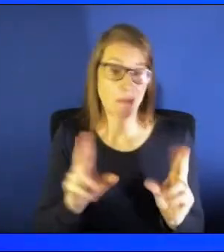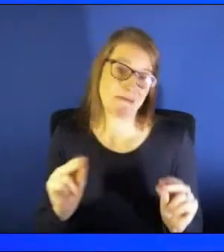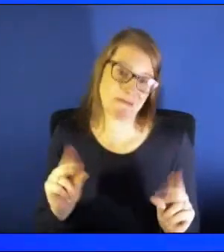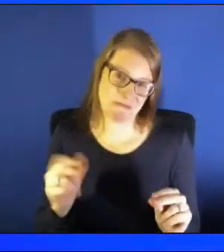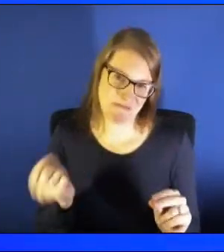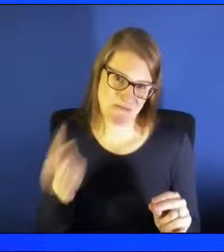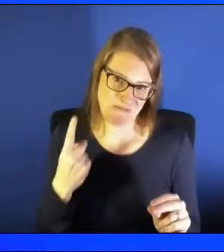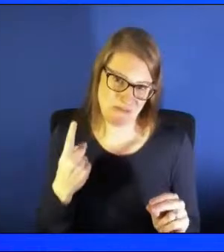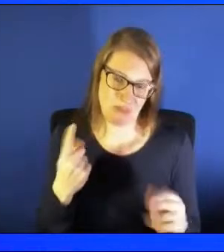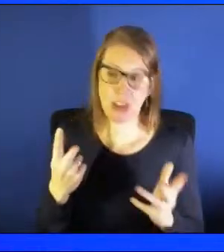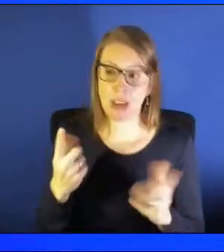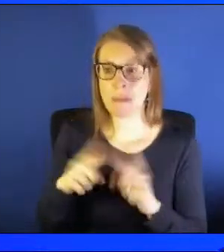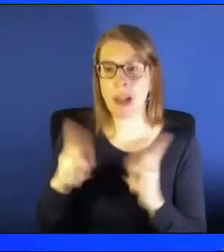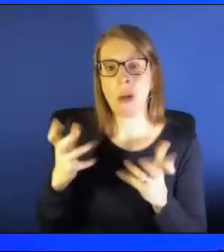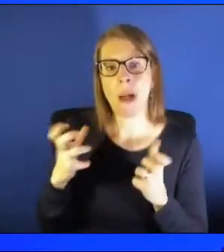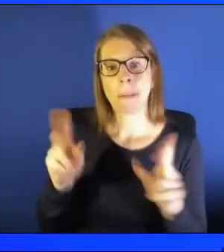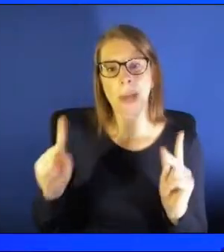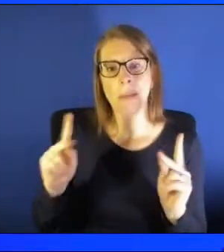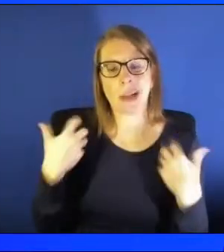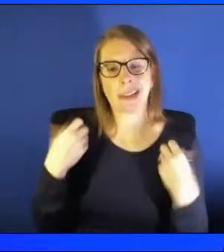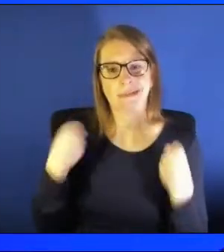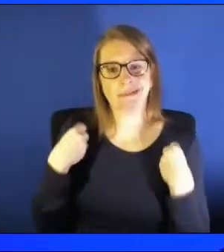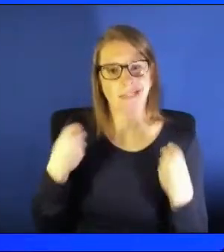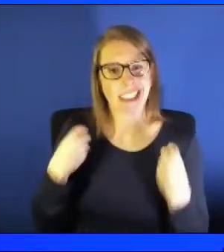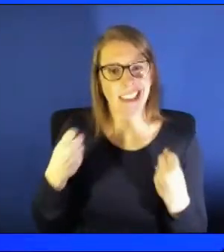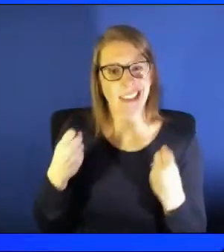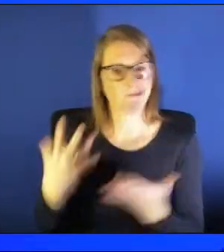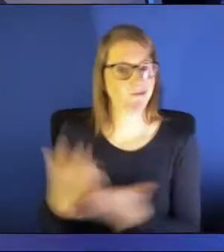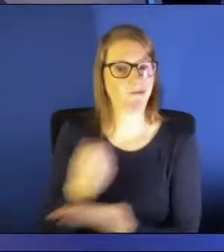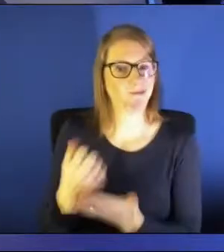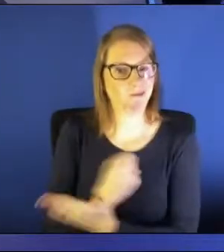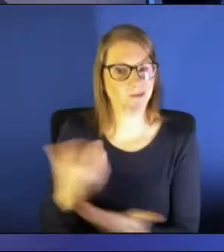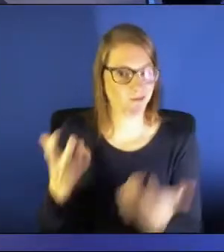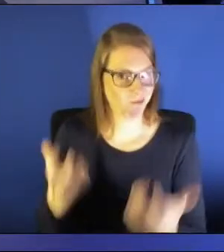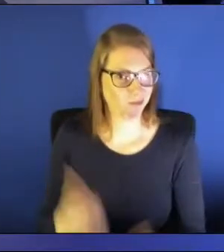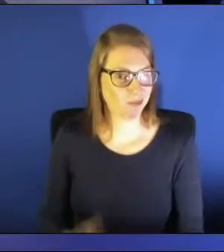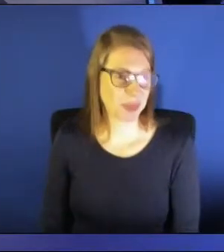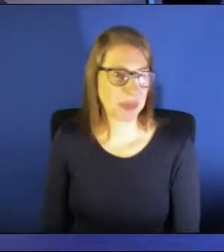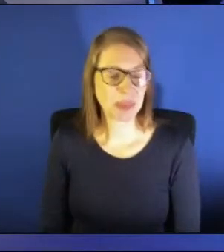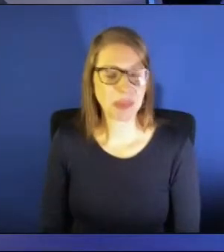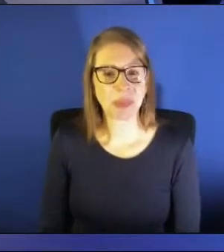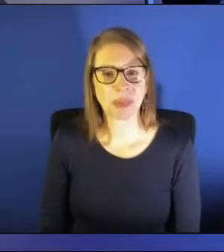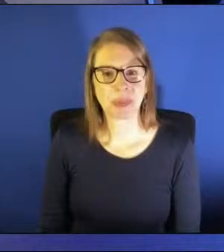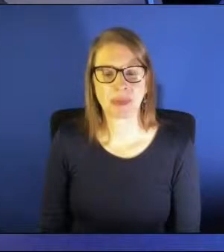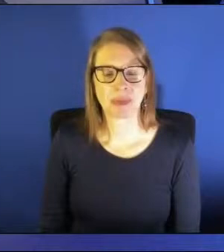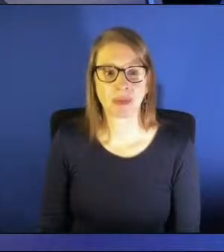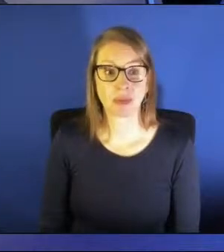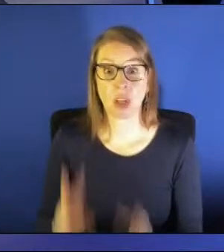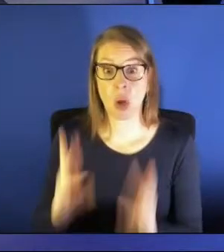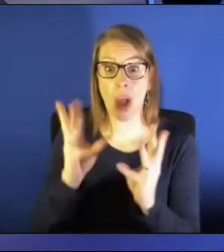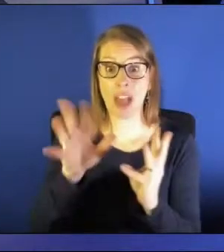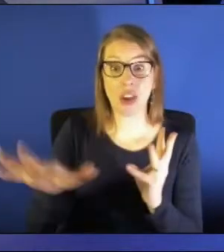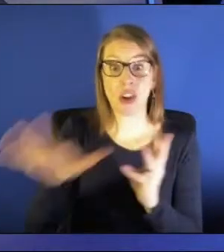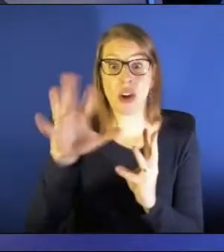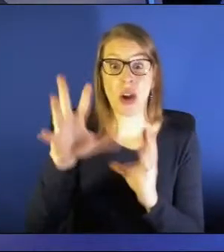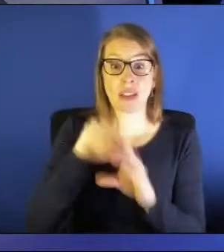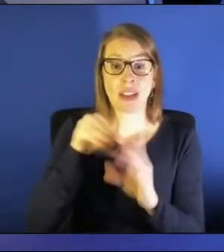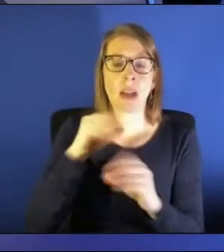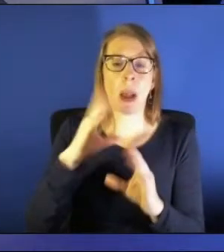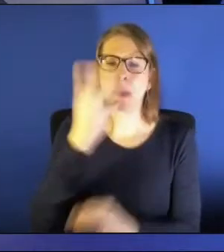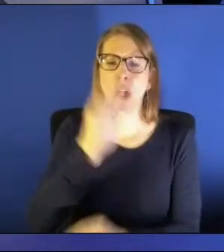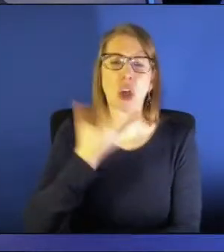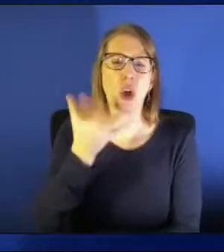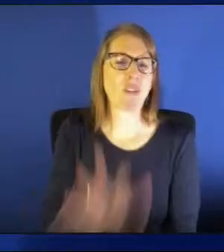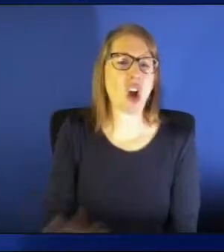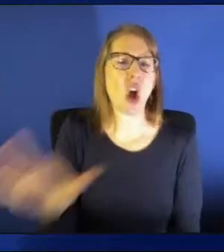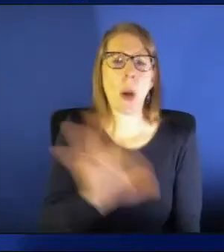people get that fitness that Dr. Toby was talking about. Well, Jess, the weather's turning beautiful out there. Everything looks great. It's the perfect time